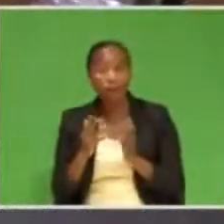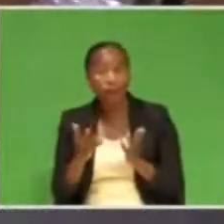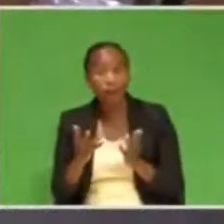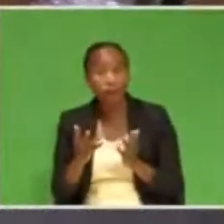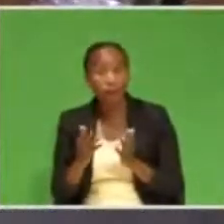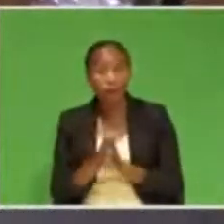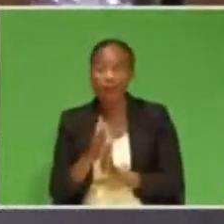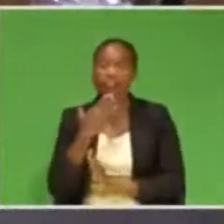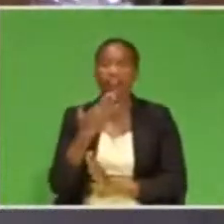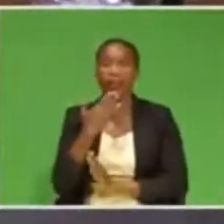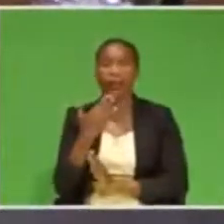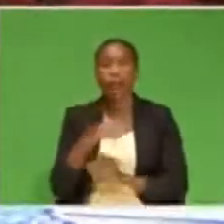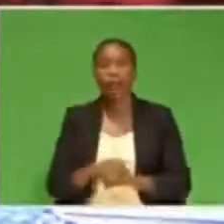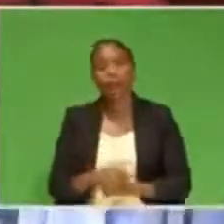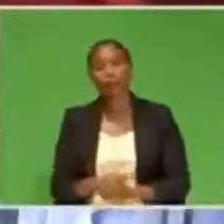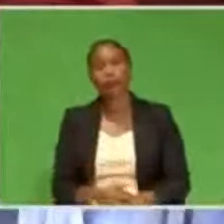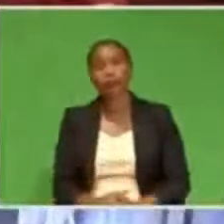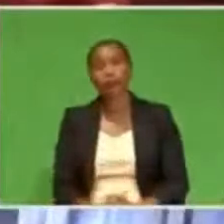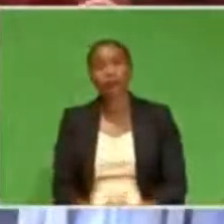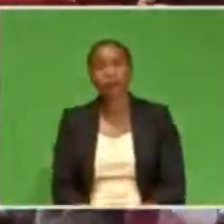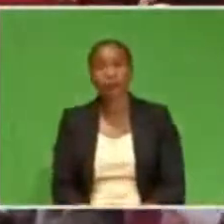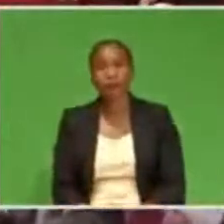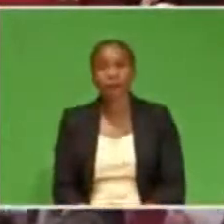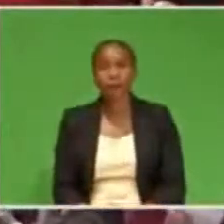Thank you.